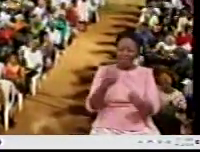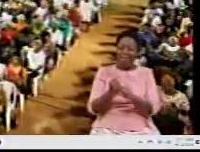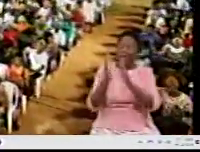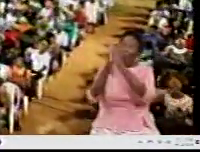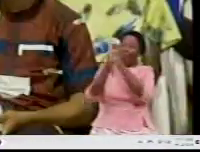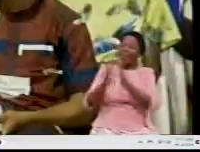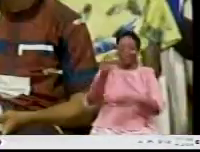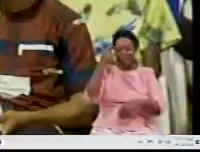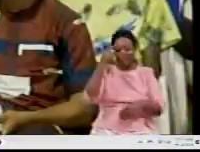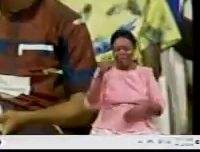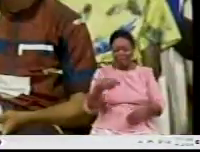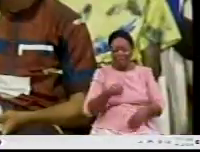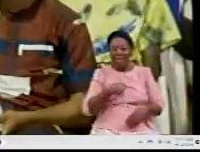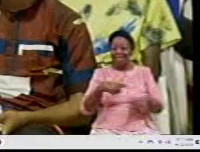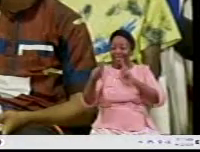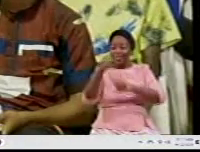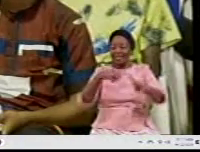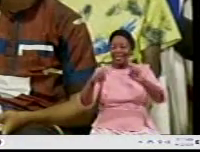intercession for me.